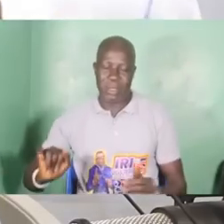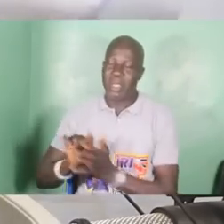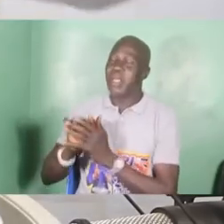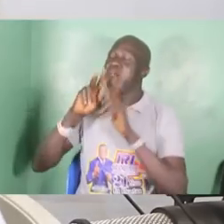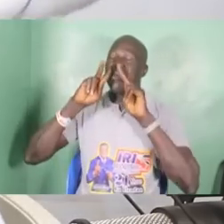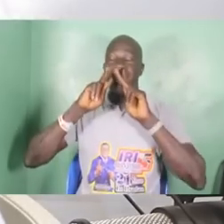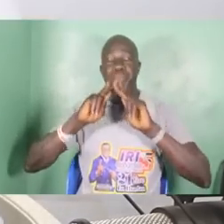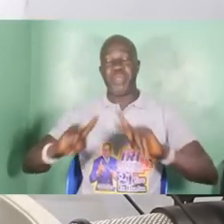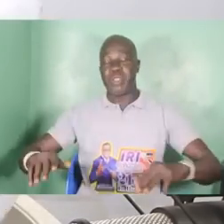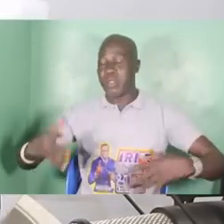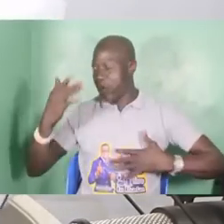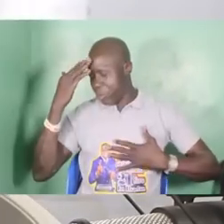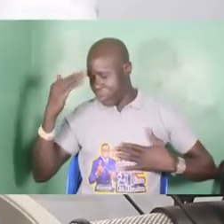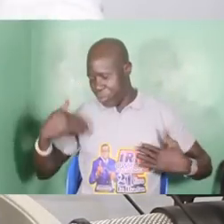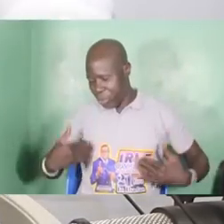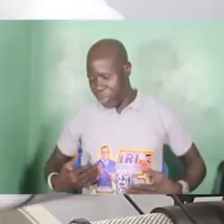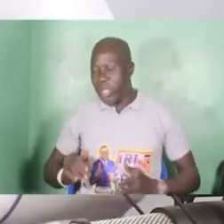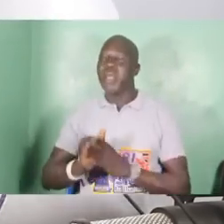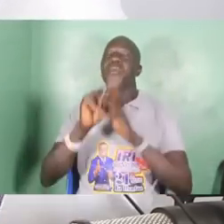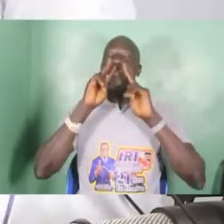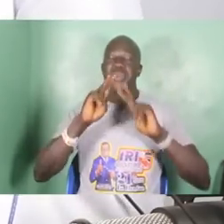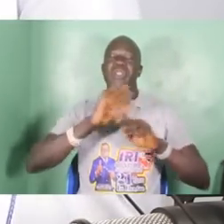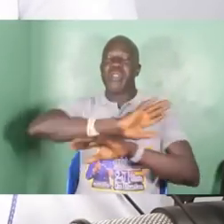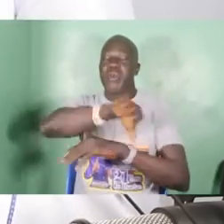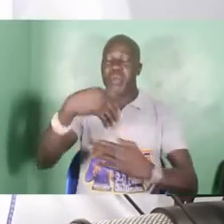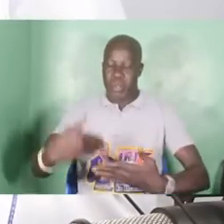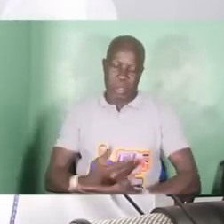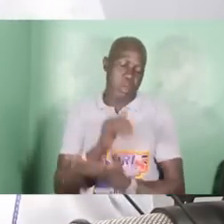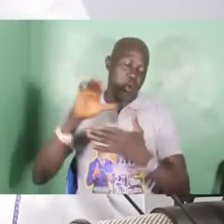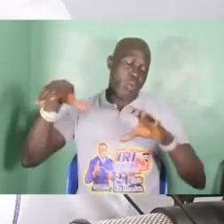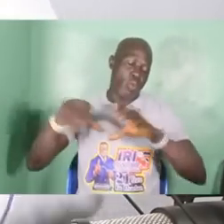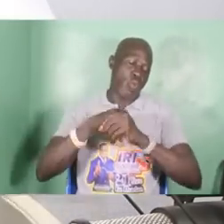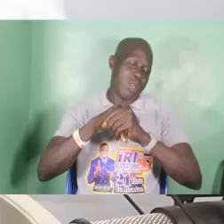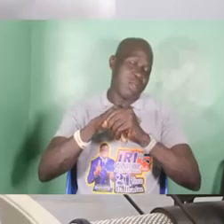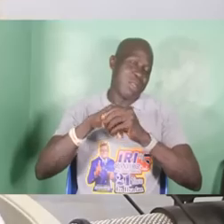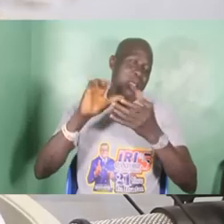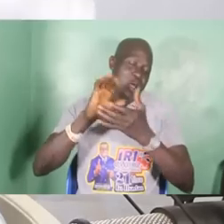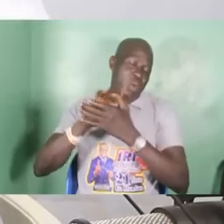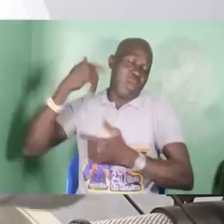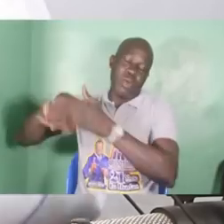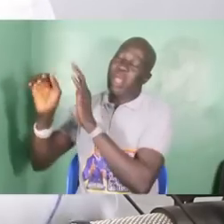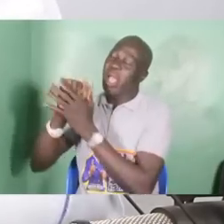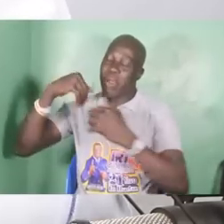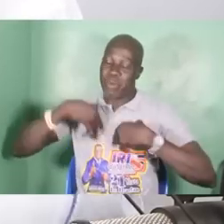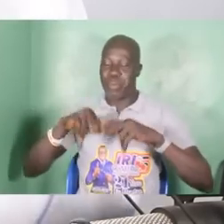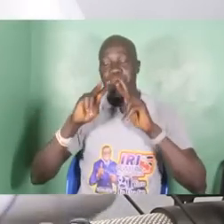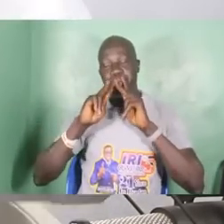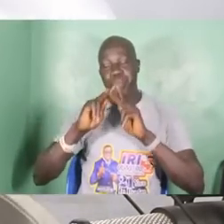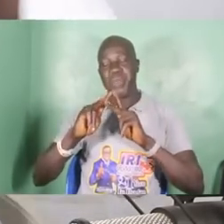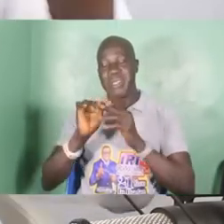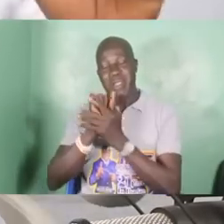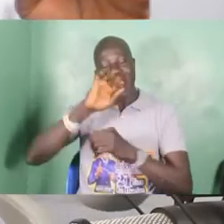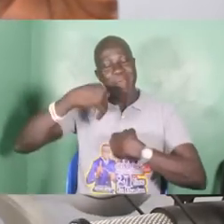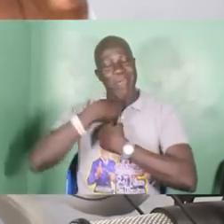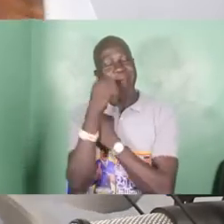ni alaafia ara wa peace alaafia nu igbeyawo heaven and earth marriage bo ba ti ni alaafia want to have peace Oh my ti